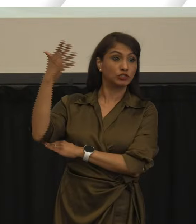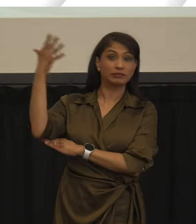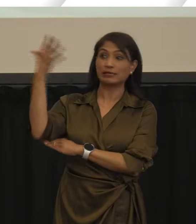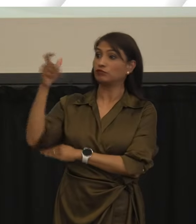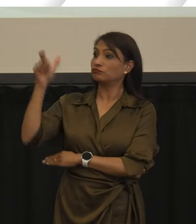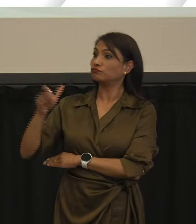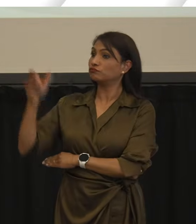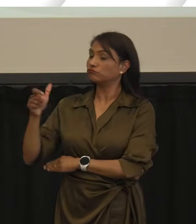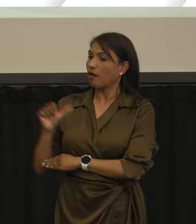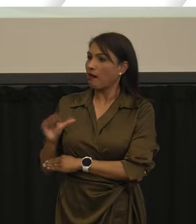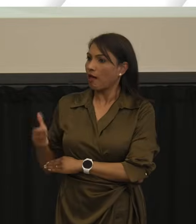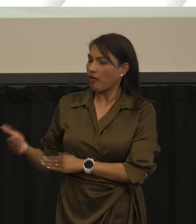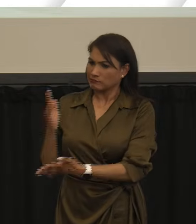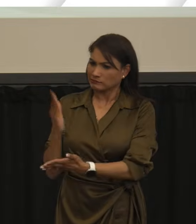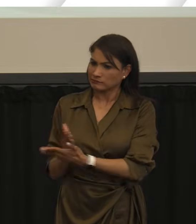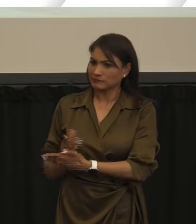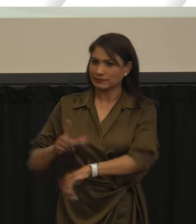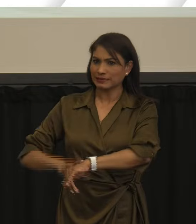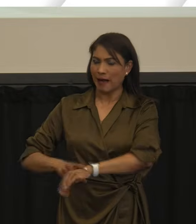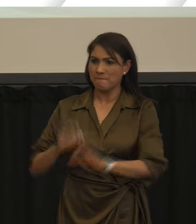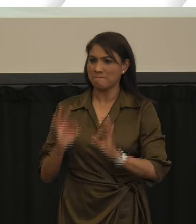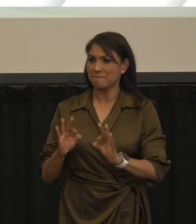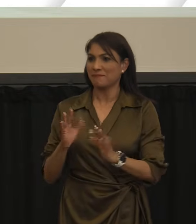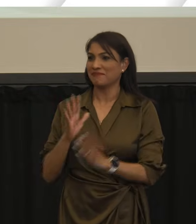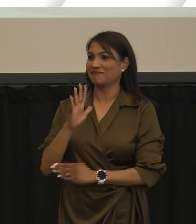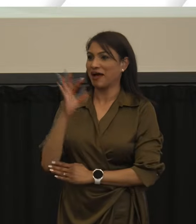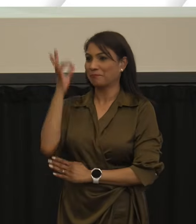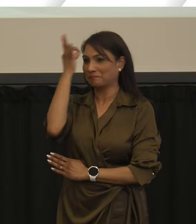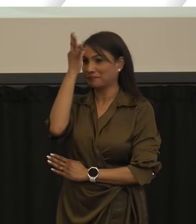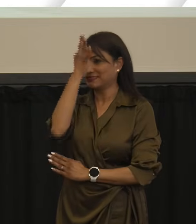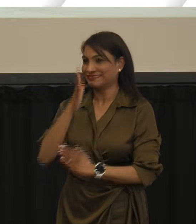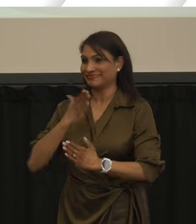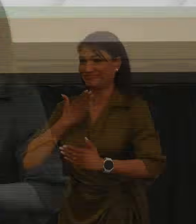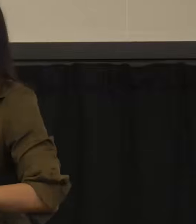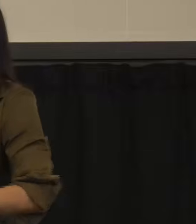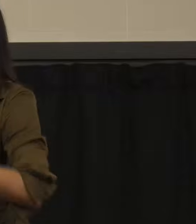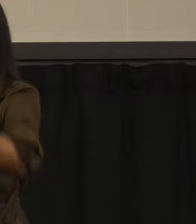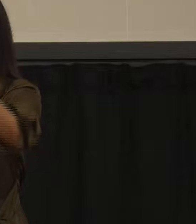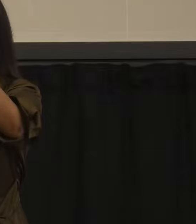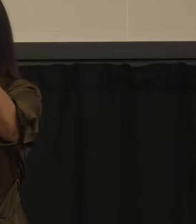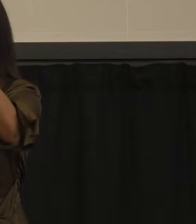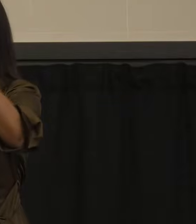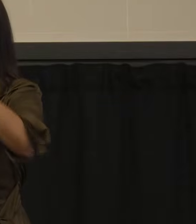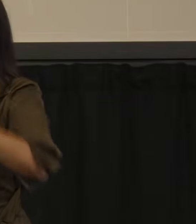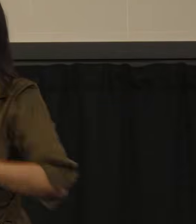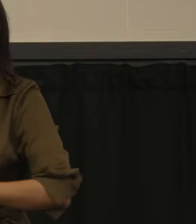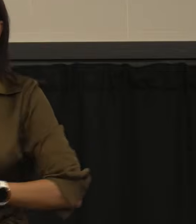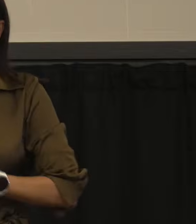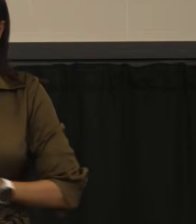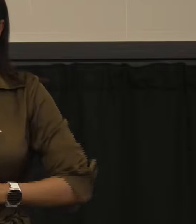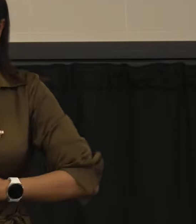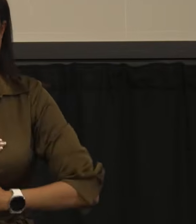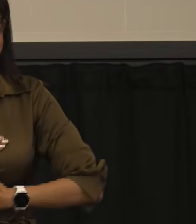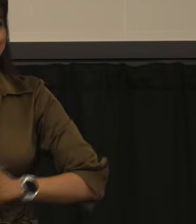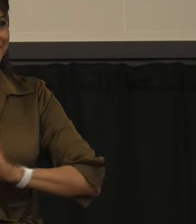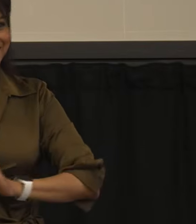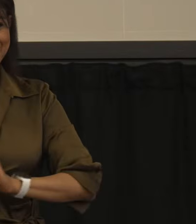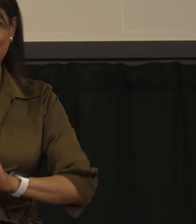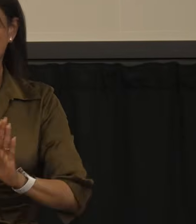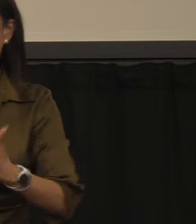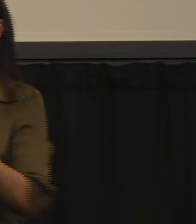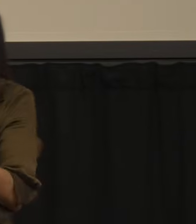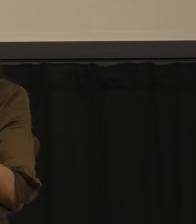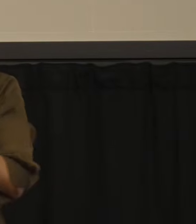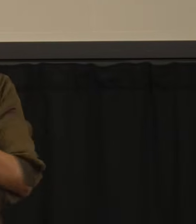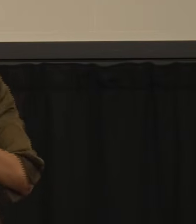much. Thank you for your presentations, and well done for keeping to your 5 minutes each. Well done. It